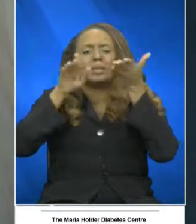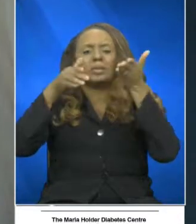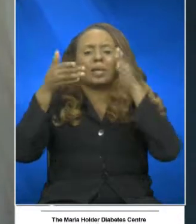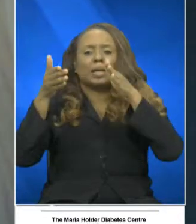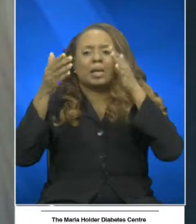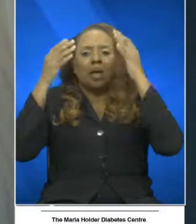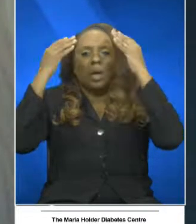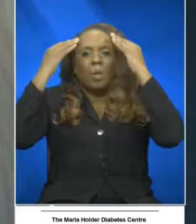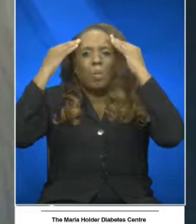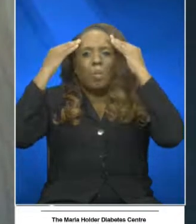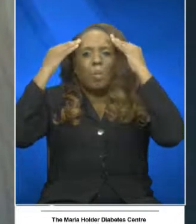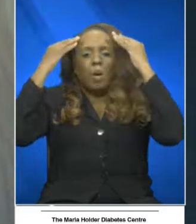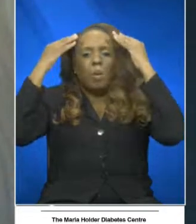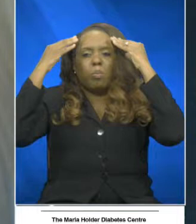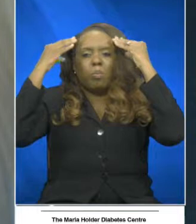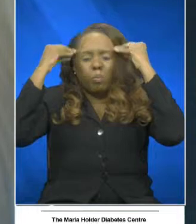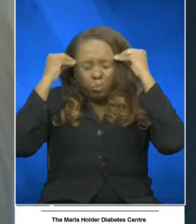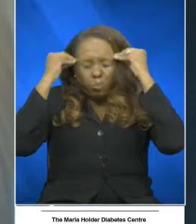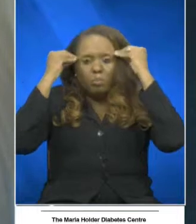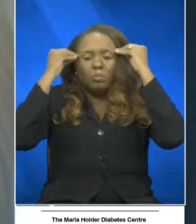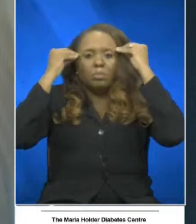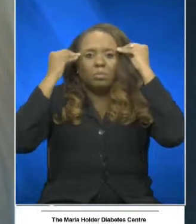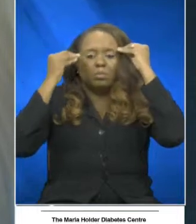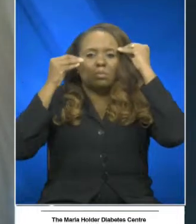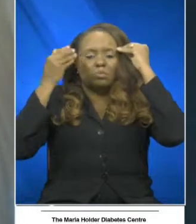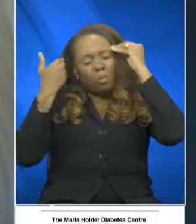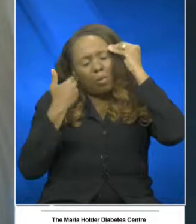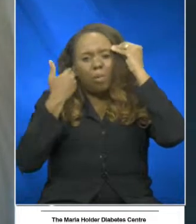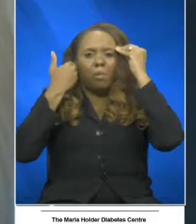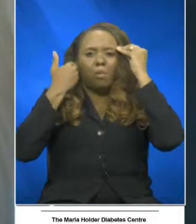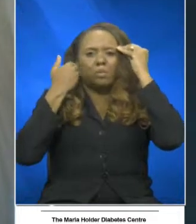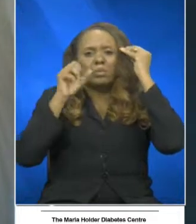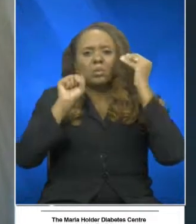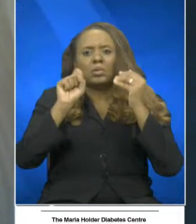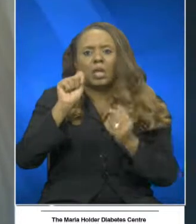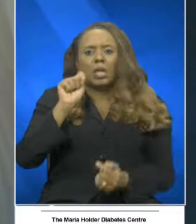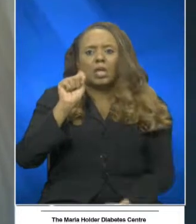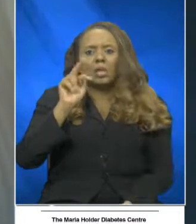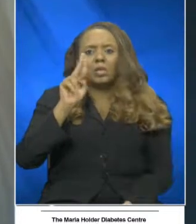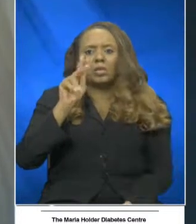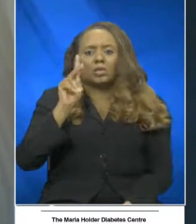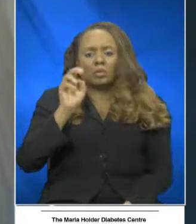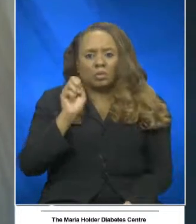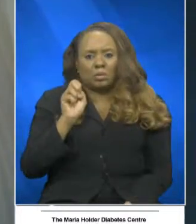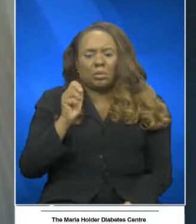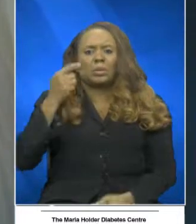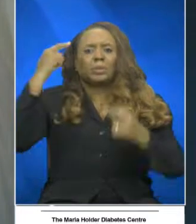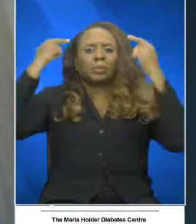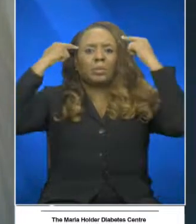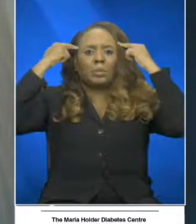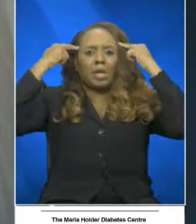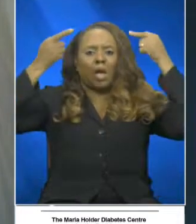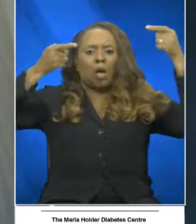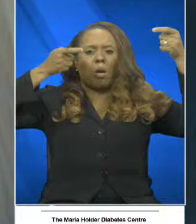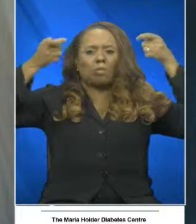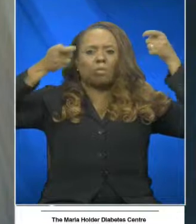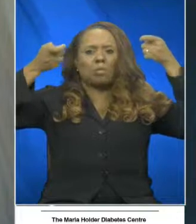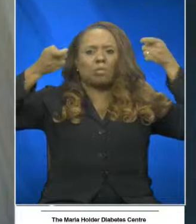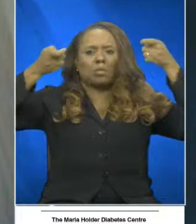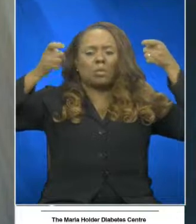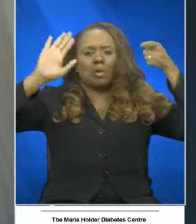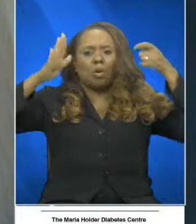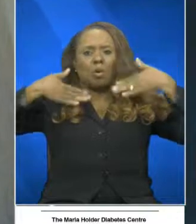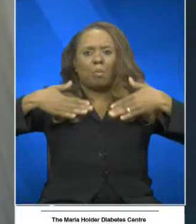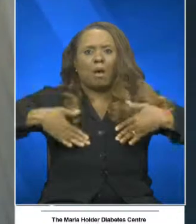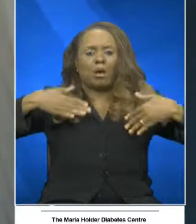Once this occurs, because of the nature of the brain and the fact that the brain controls all of the functions